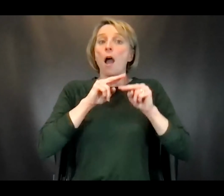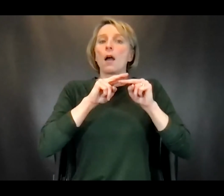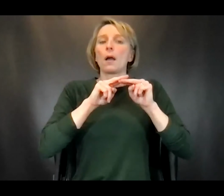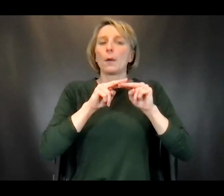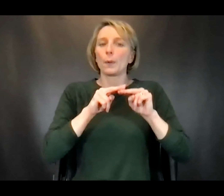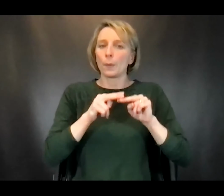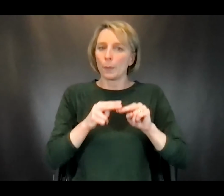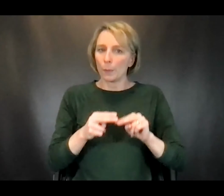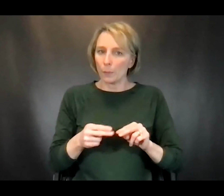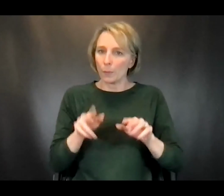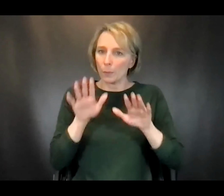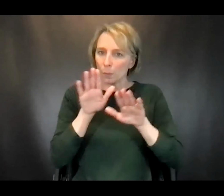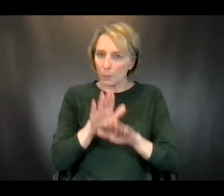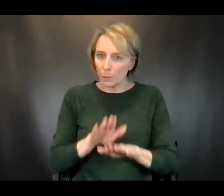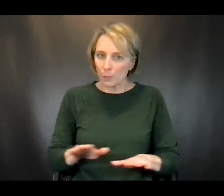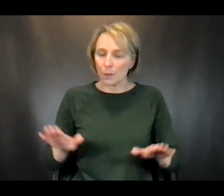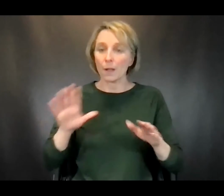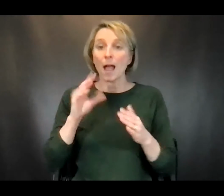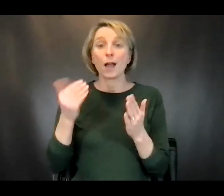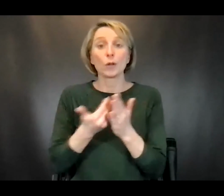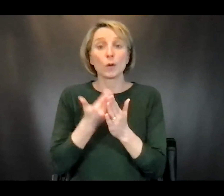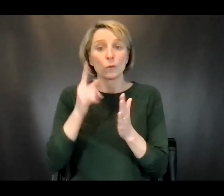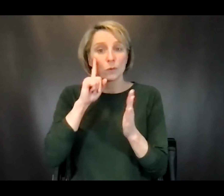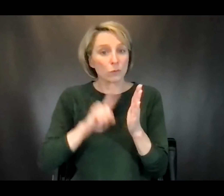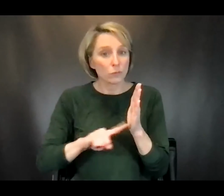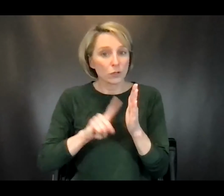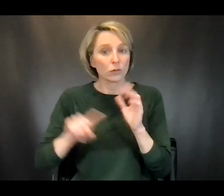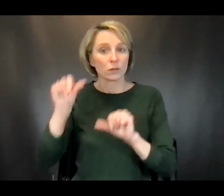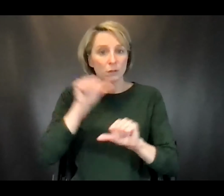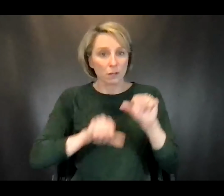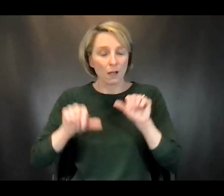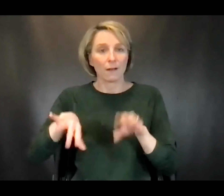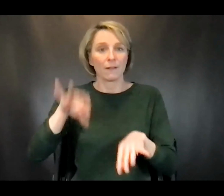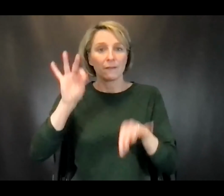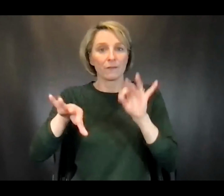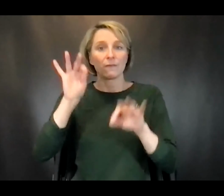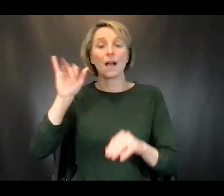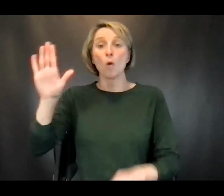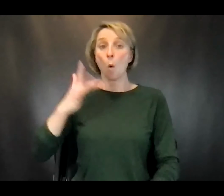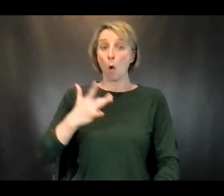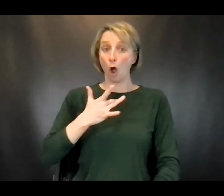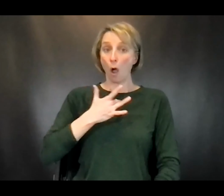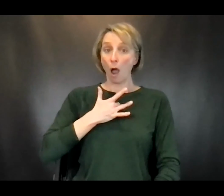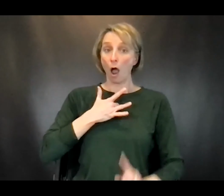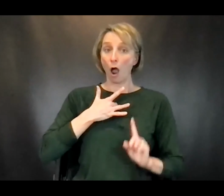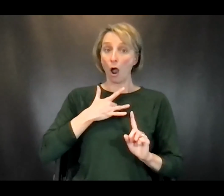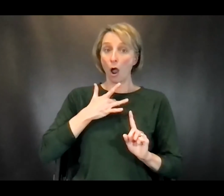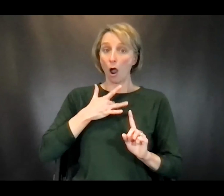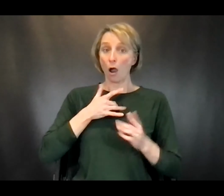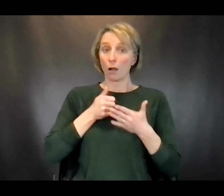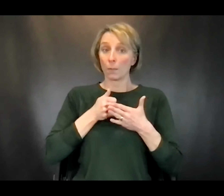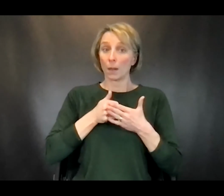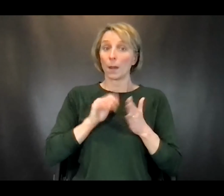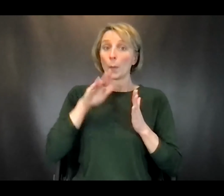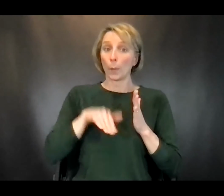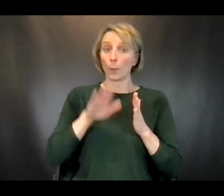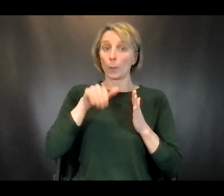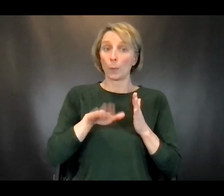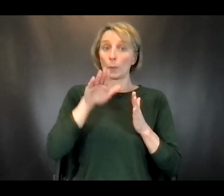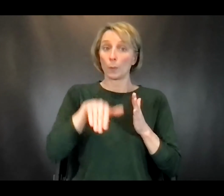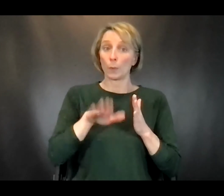bit. And the newest science is telling us that it's that heart rate variability that is one of